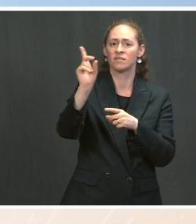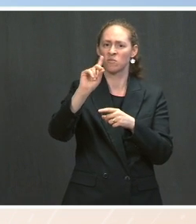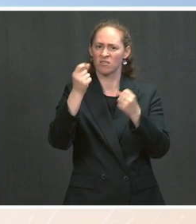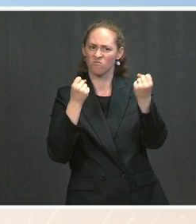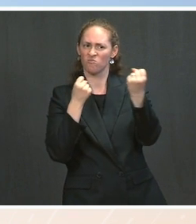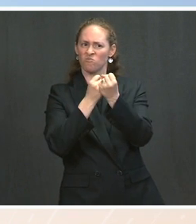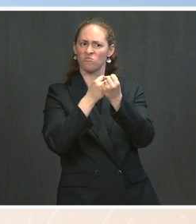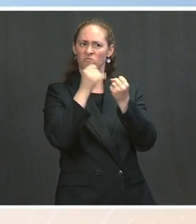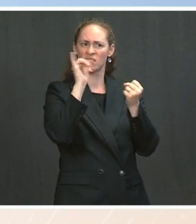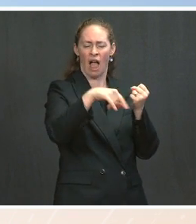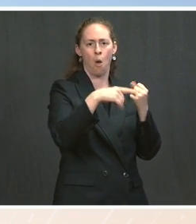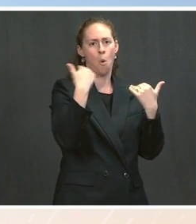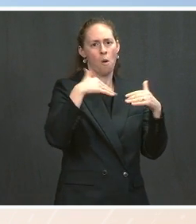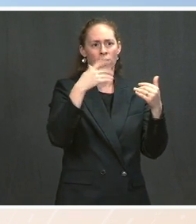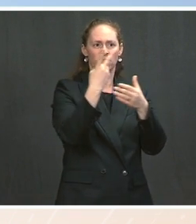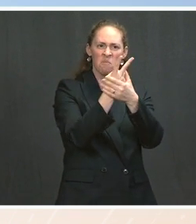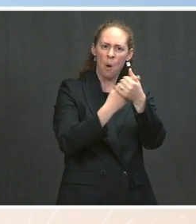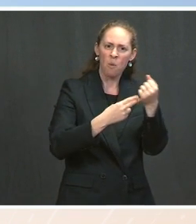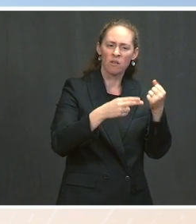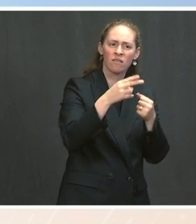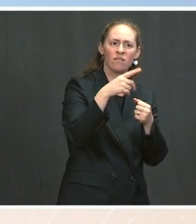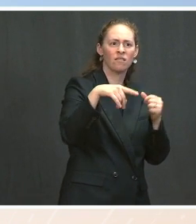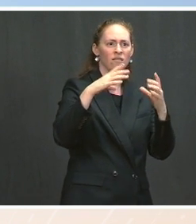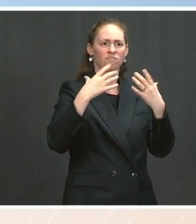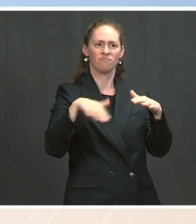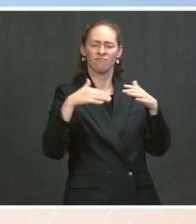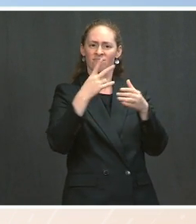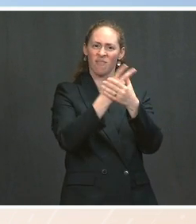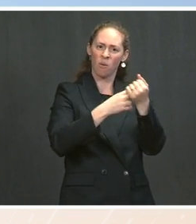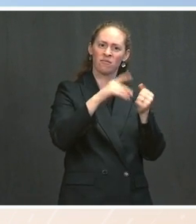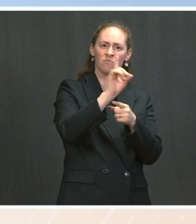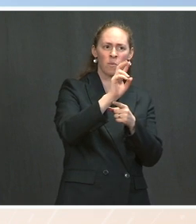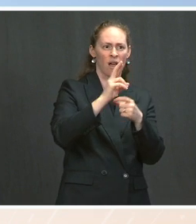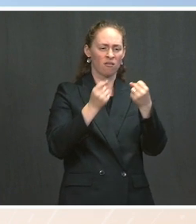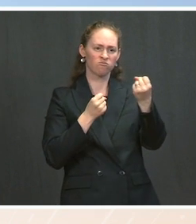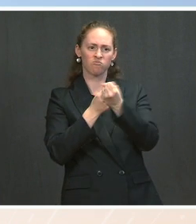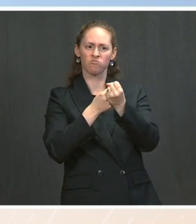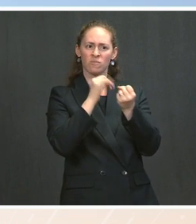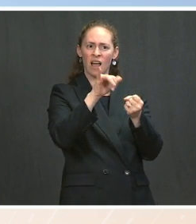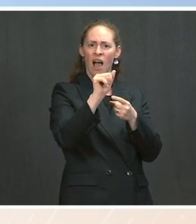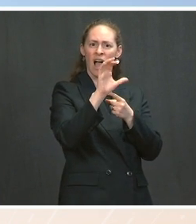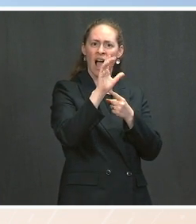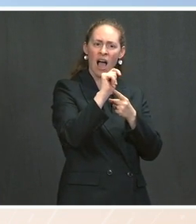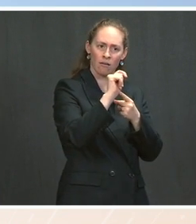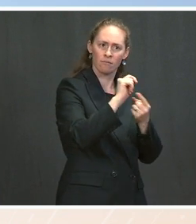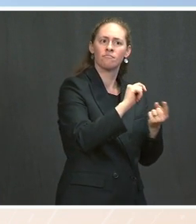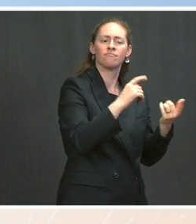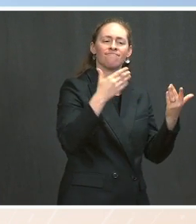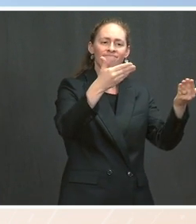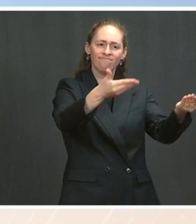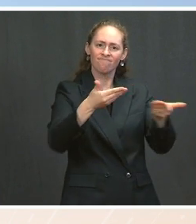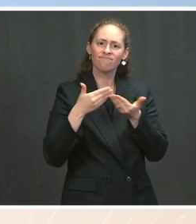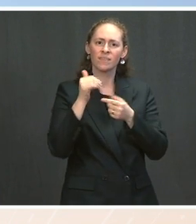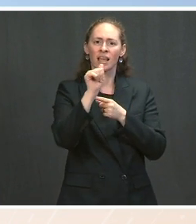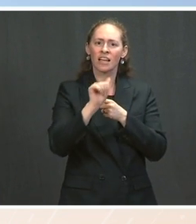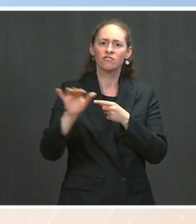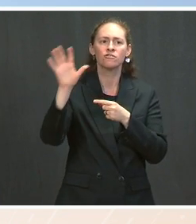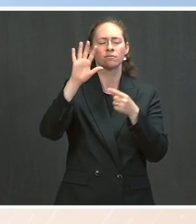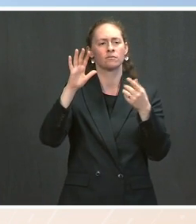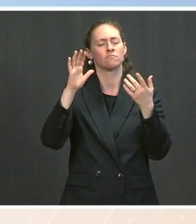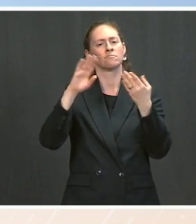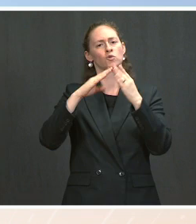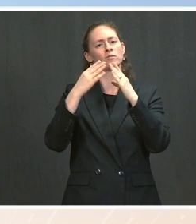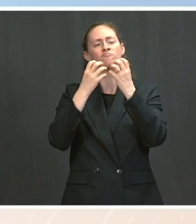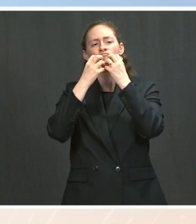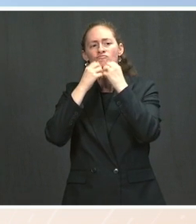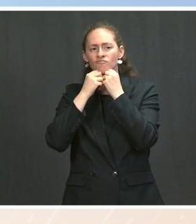the White House with bipartisan support. Welcome people to the White House. That just conveys how important that legislation was to him. And he also